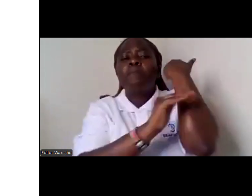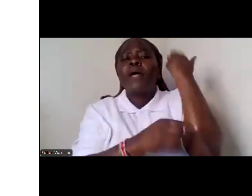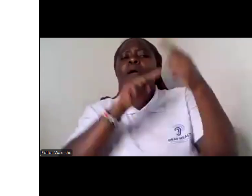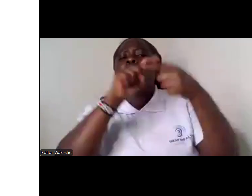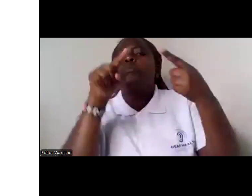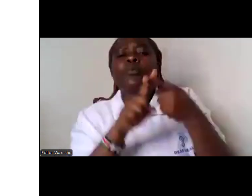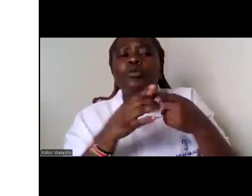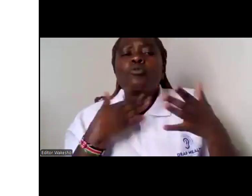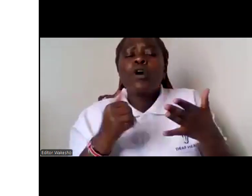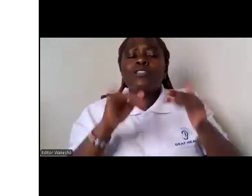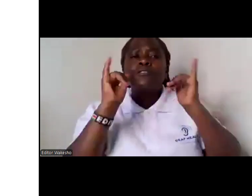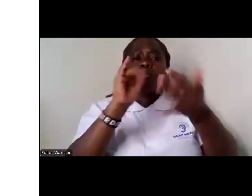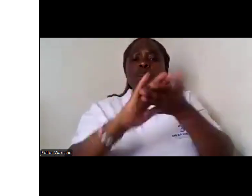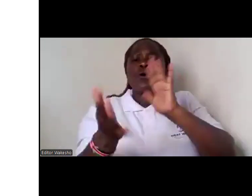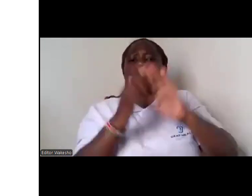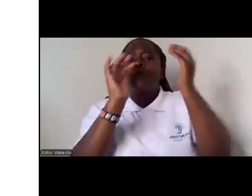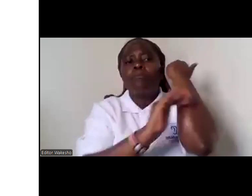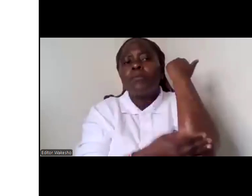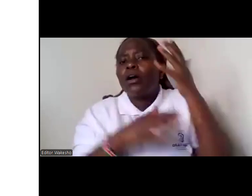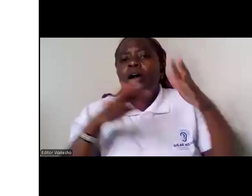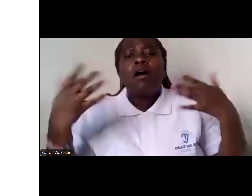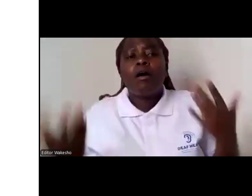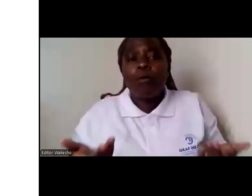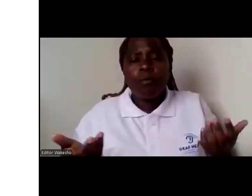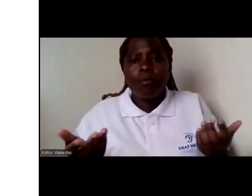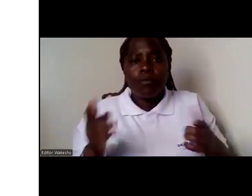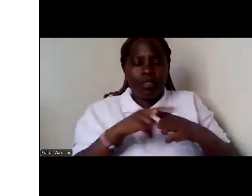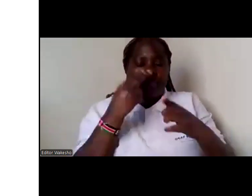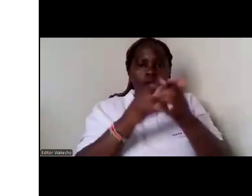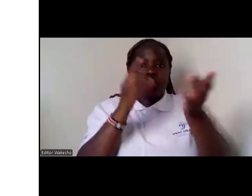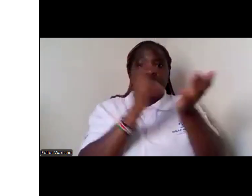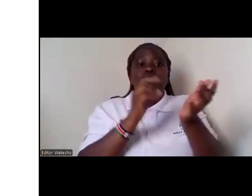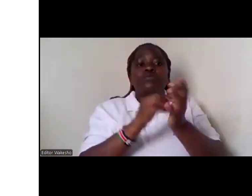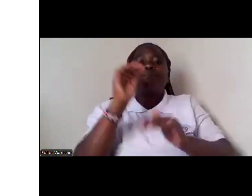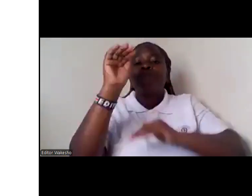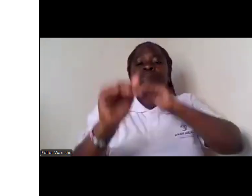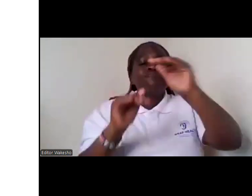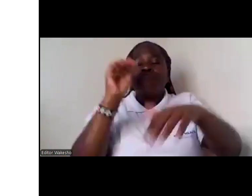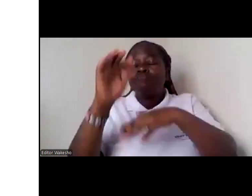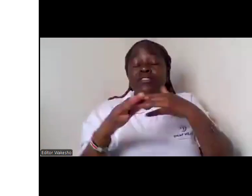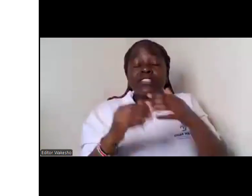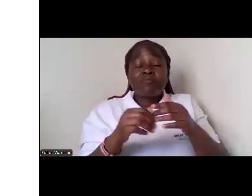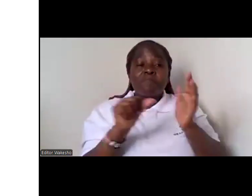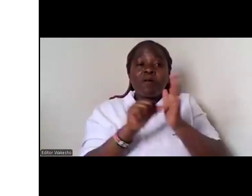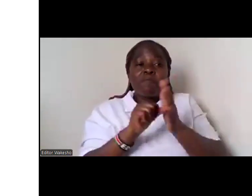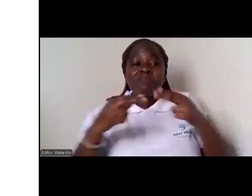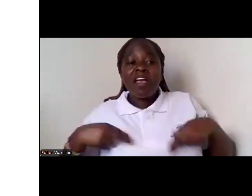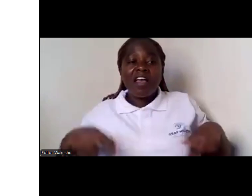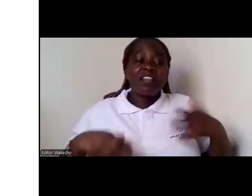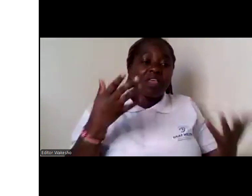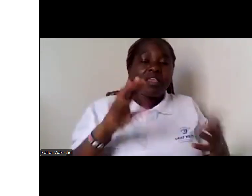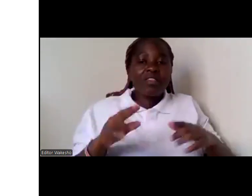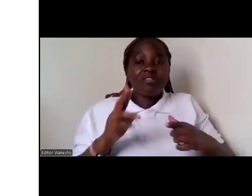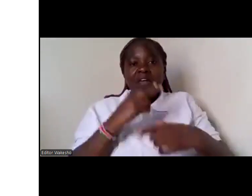stay? And then the doctor, of course, will ask you if you have any of those health problems. I told you, they'll check your